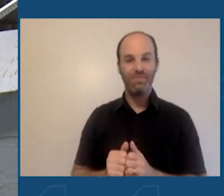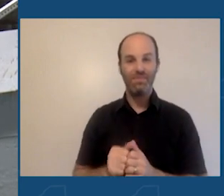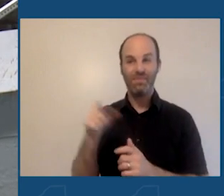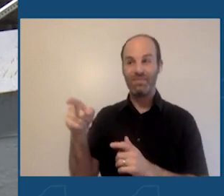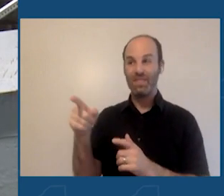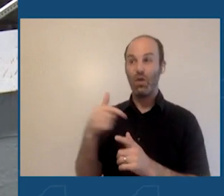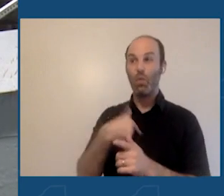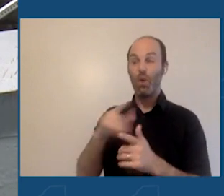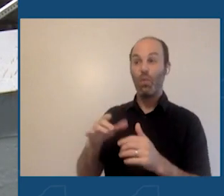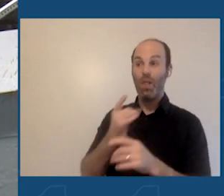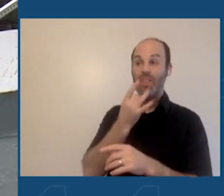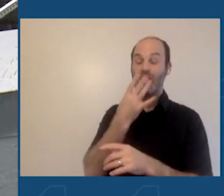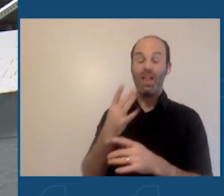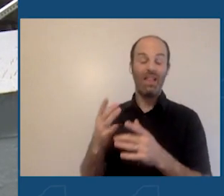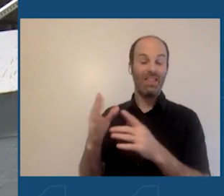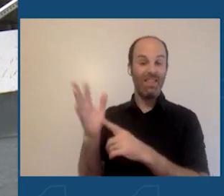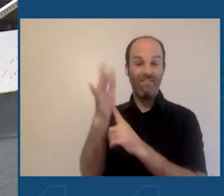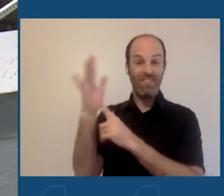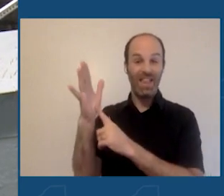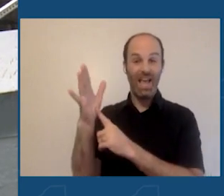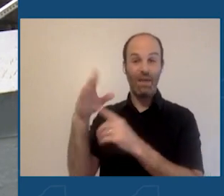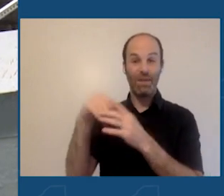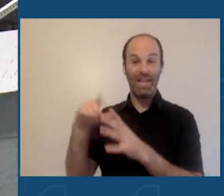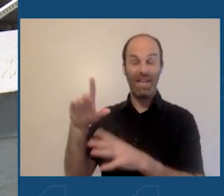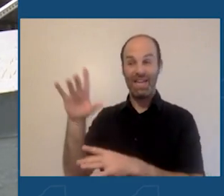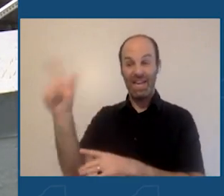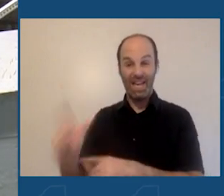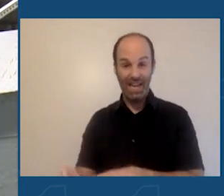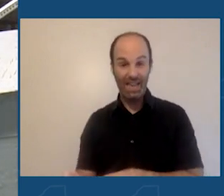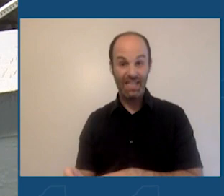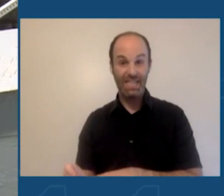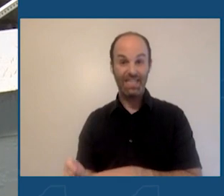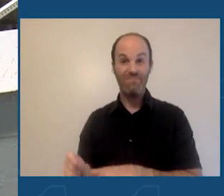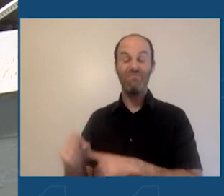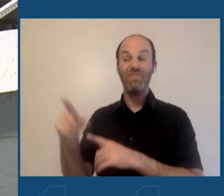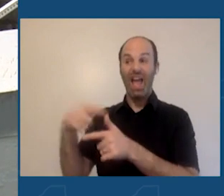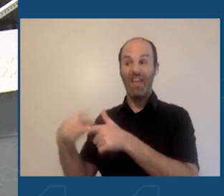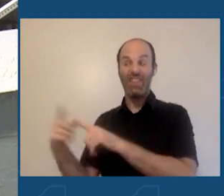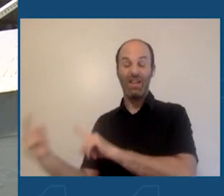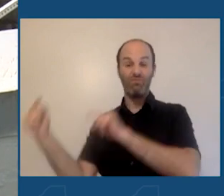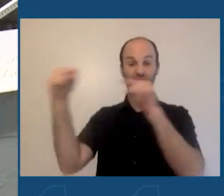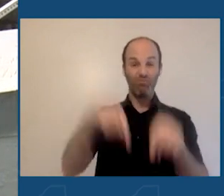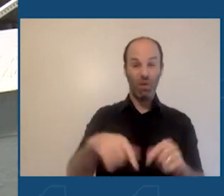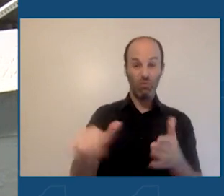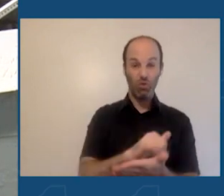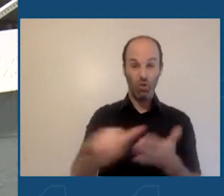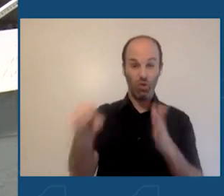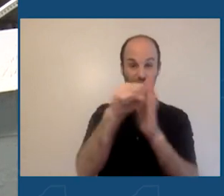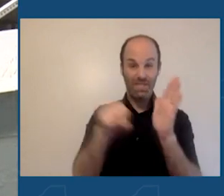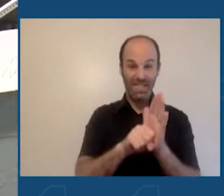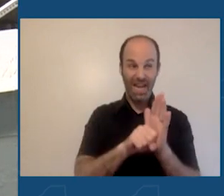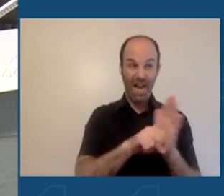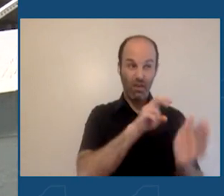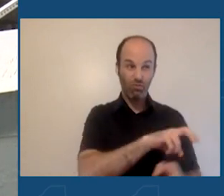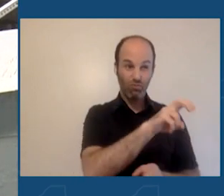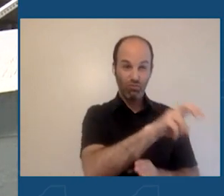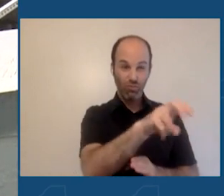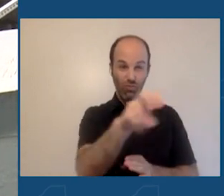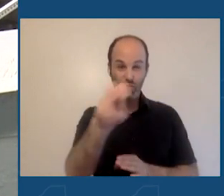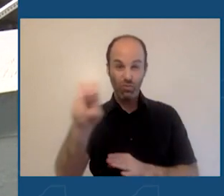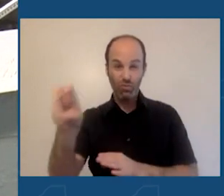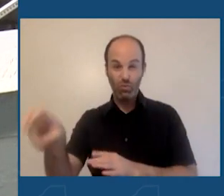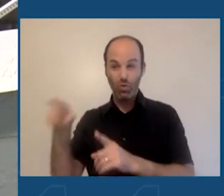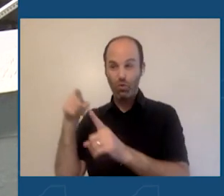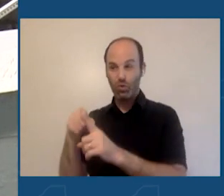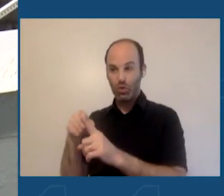sport. The torch will then return to New York State and begin its long-awaited journey to Lake Placid. Today